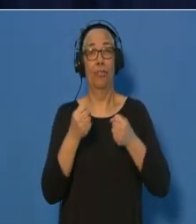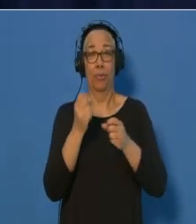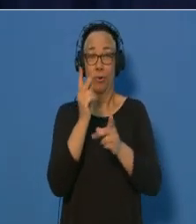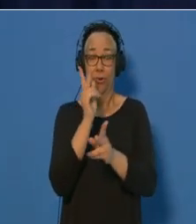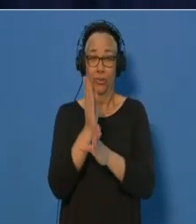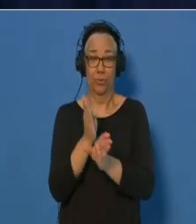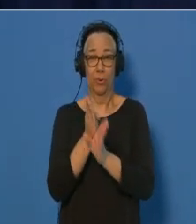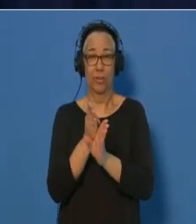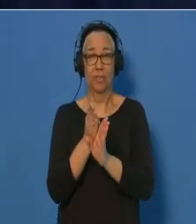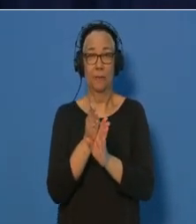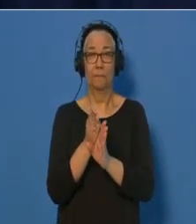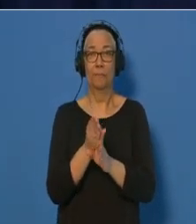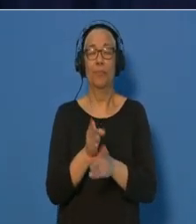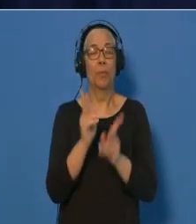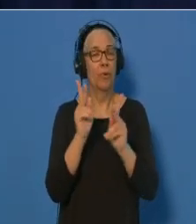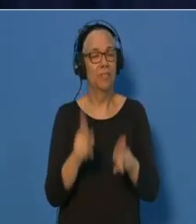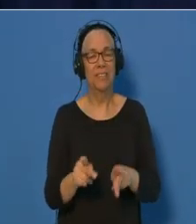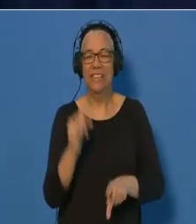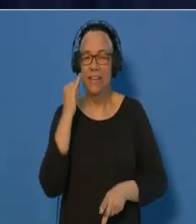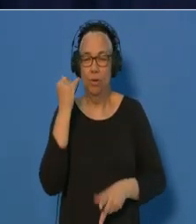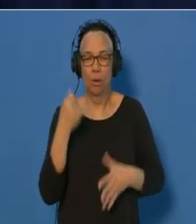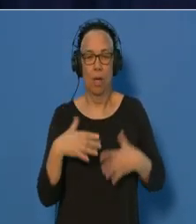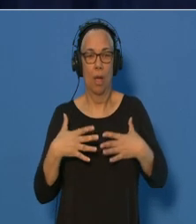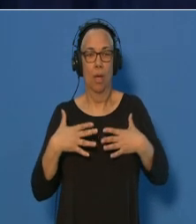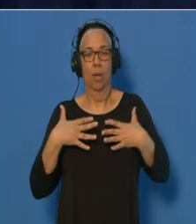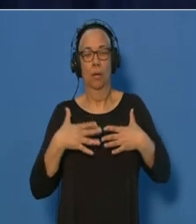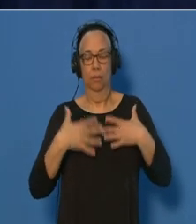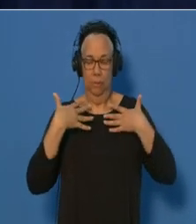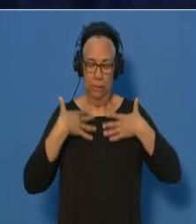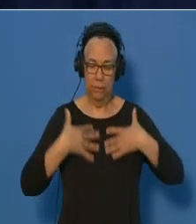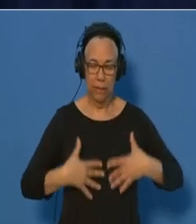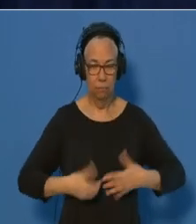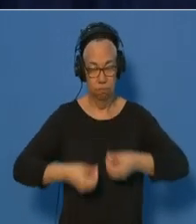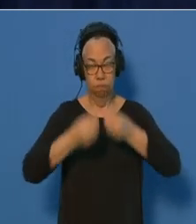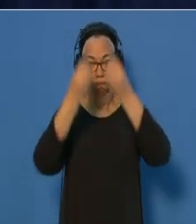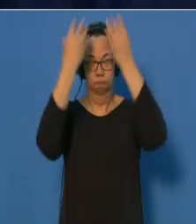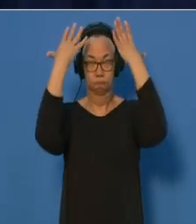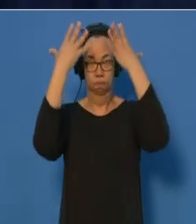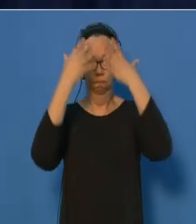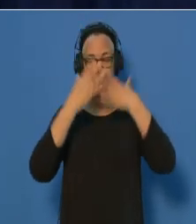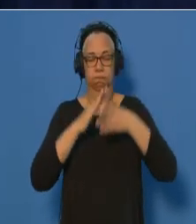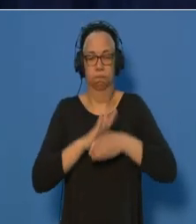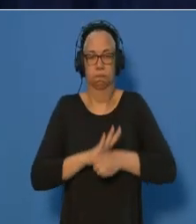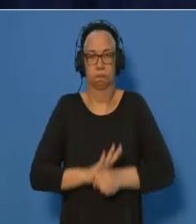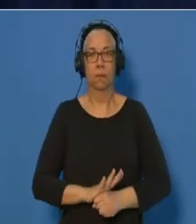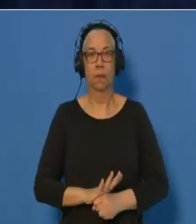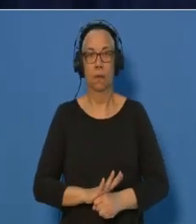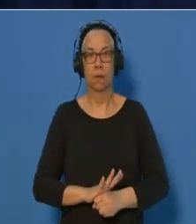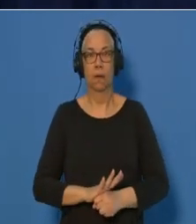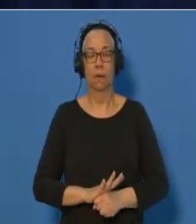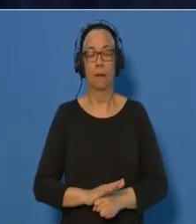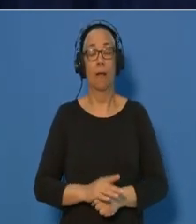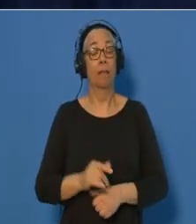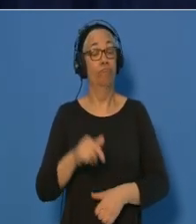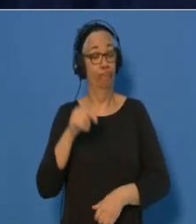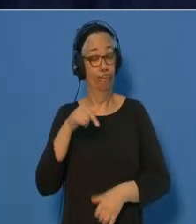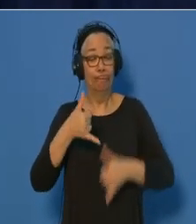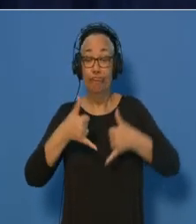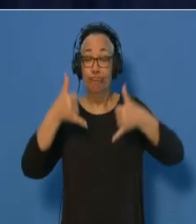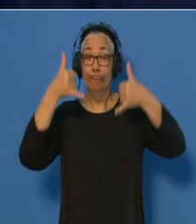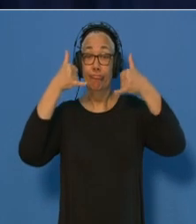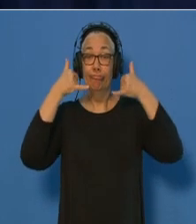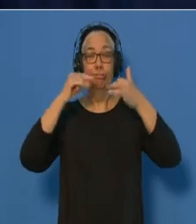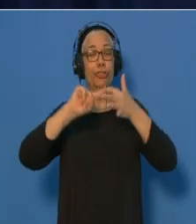feeling anxious, sad, overwhelmed, or stressed. This line will be open